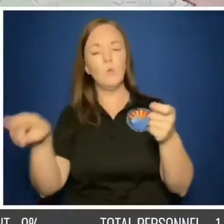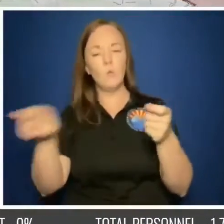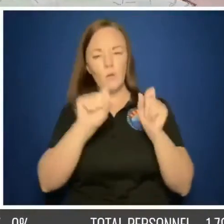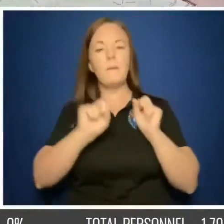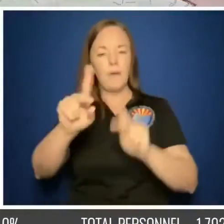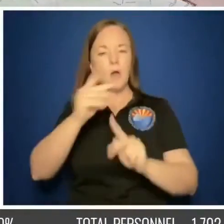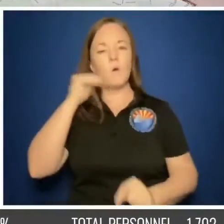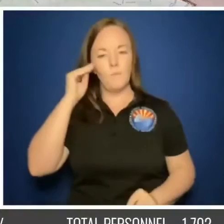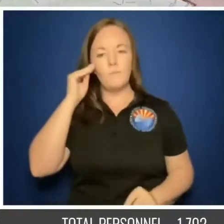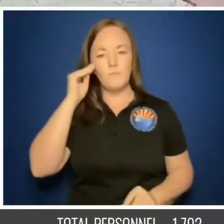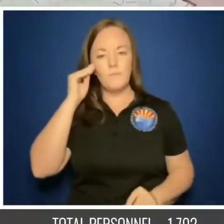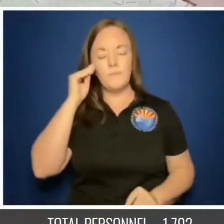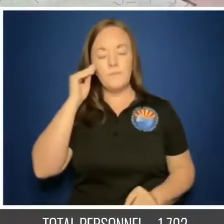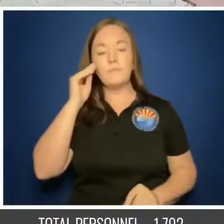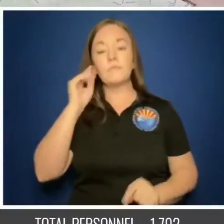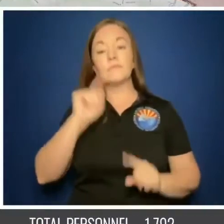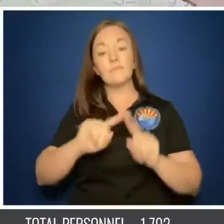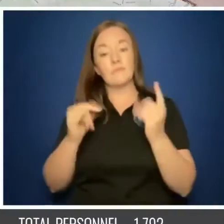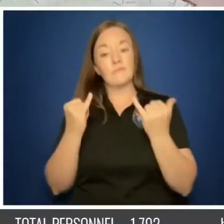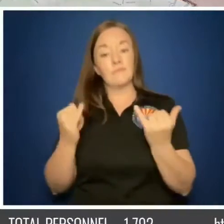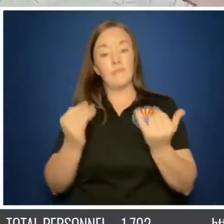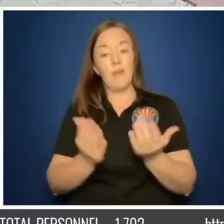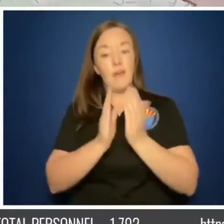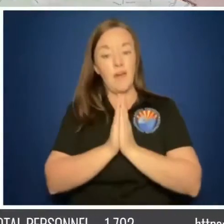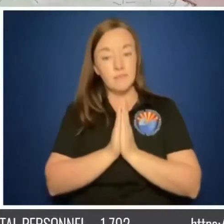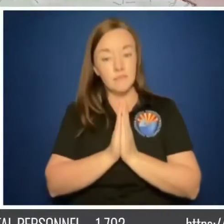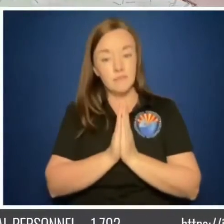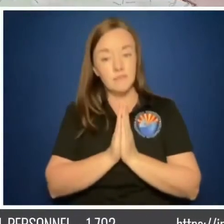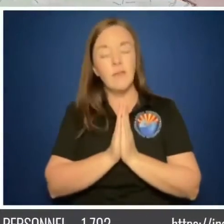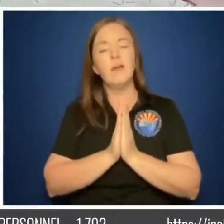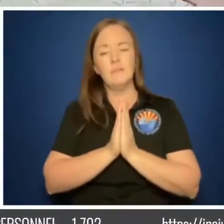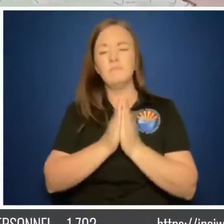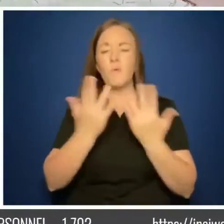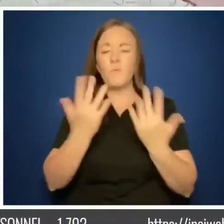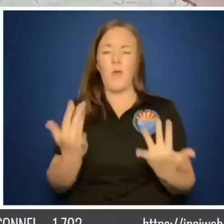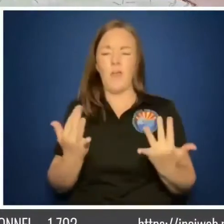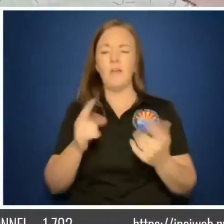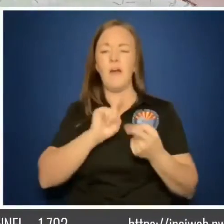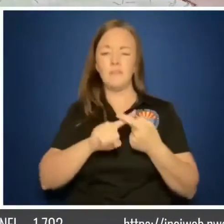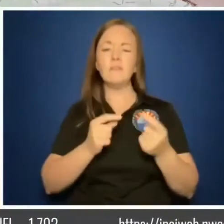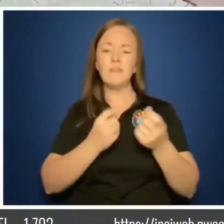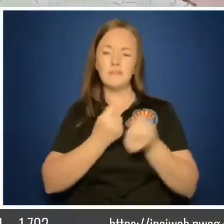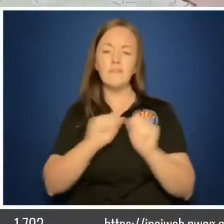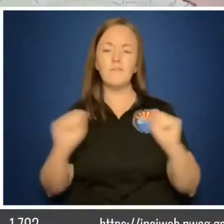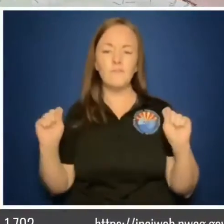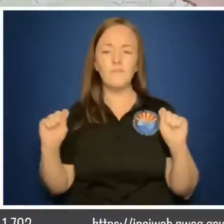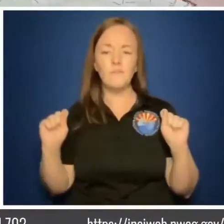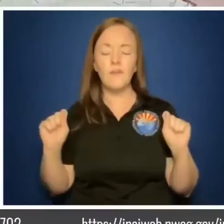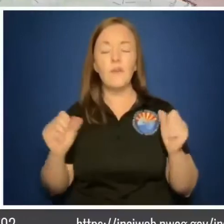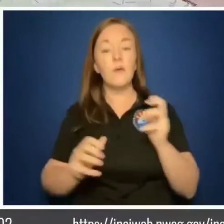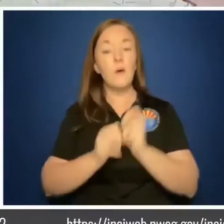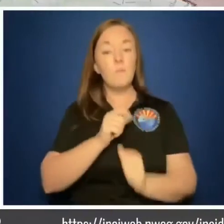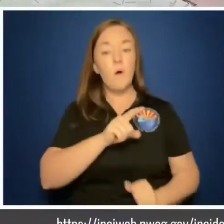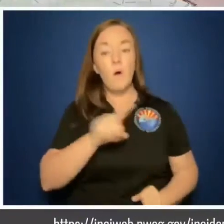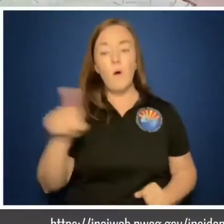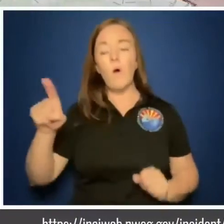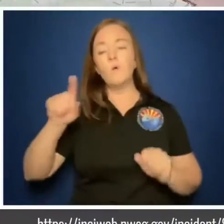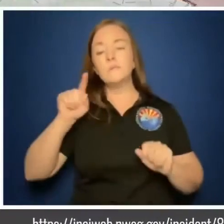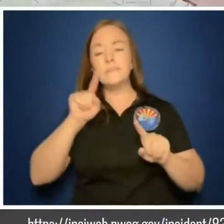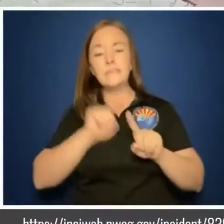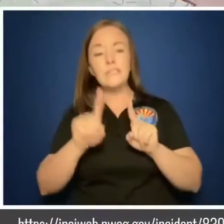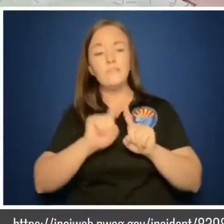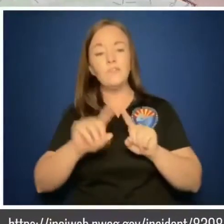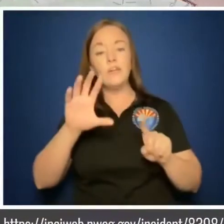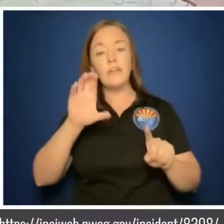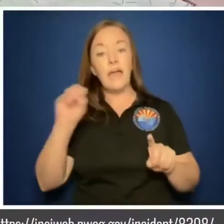of things that I do ask is we want to make sure that it is safe. Most of you in the different counties have been evacuated